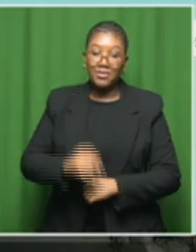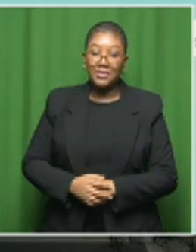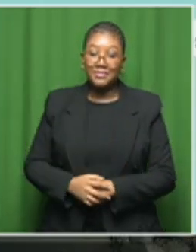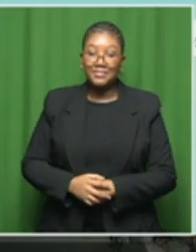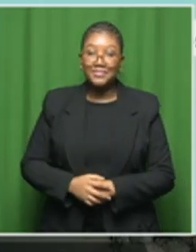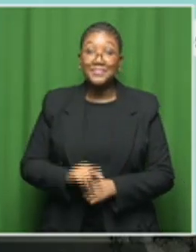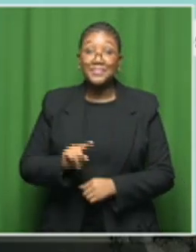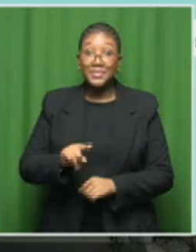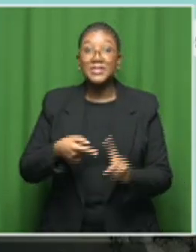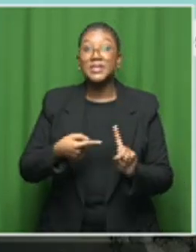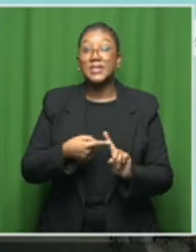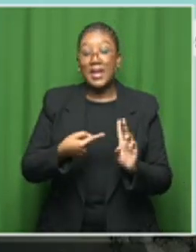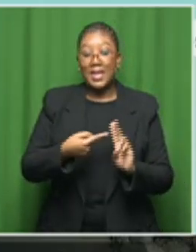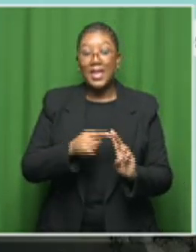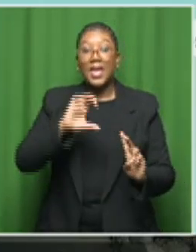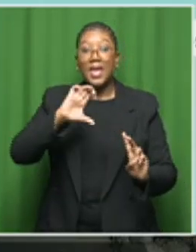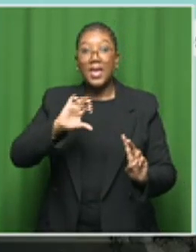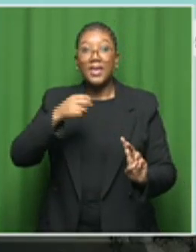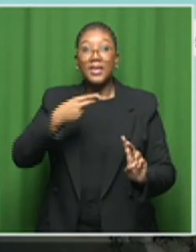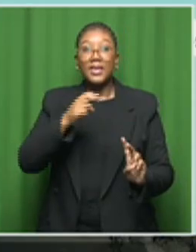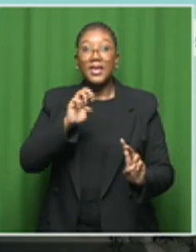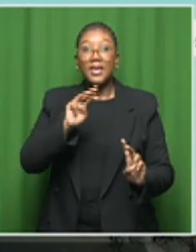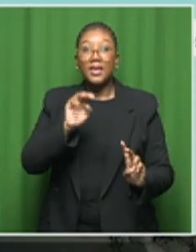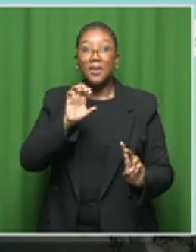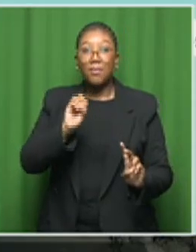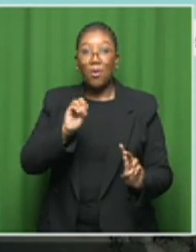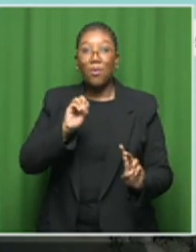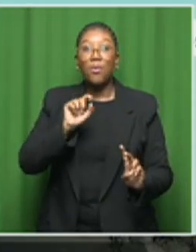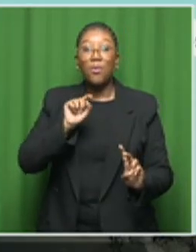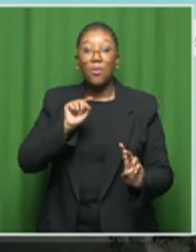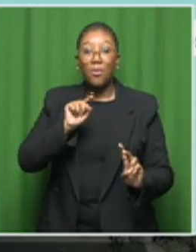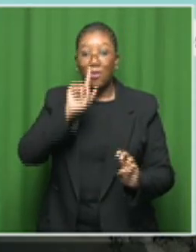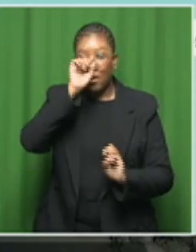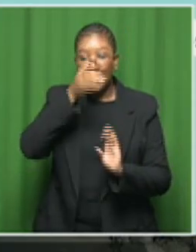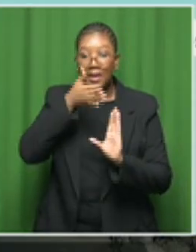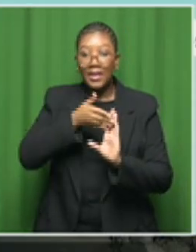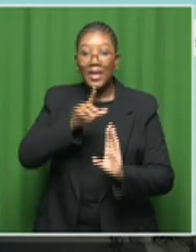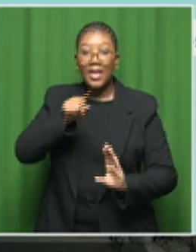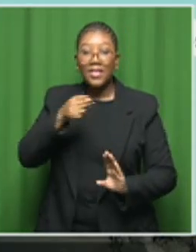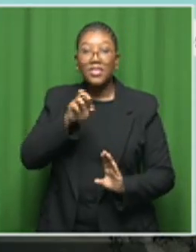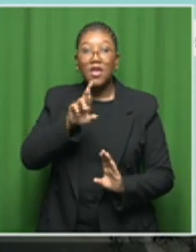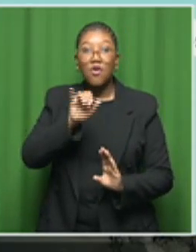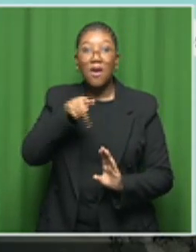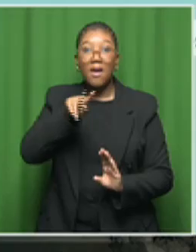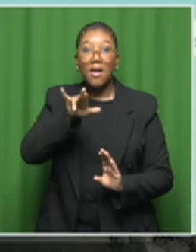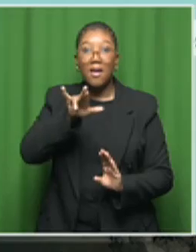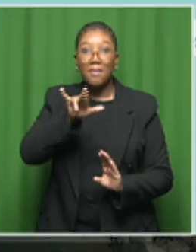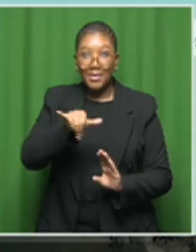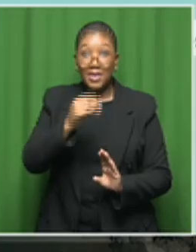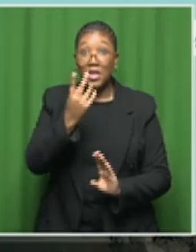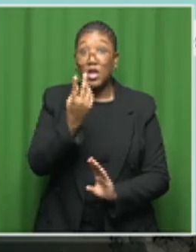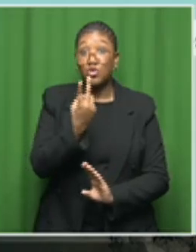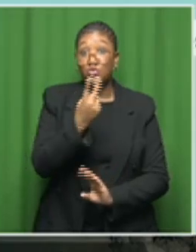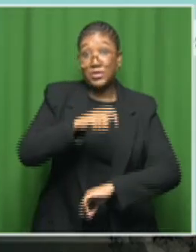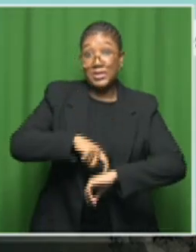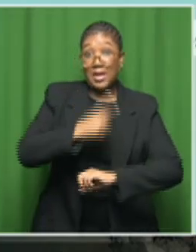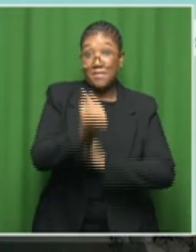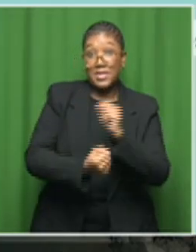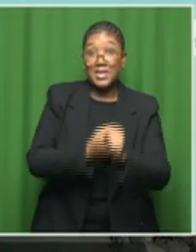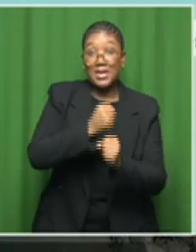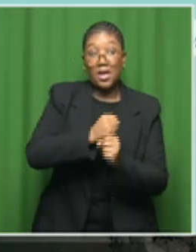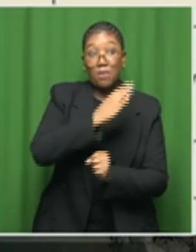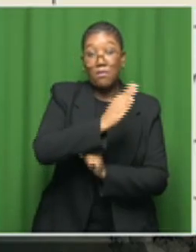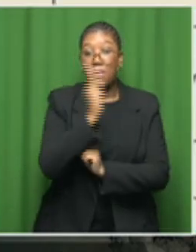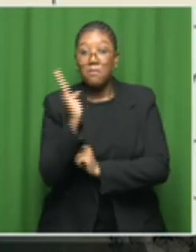on chemotherapy, so I go for chemotherapy twice a year. So I think a combination of the daily tablets that I take as well as the chemo